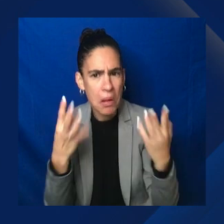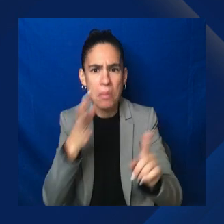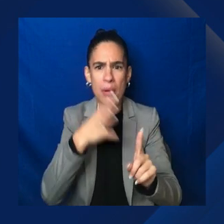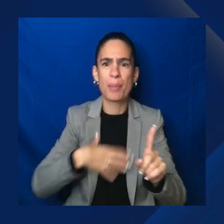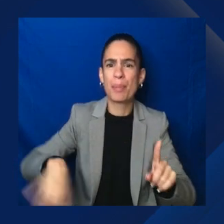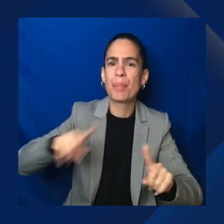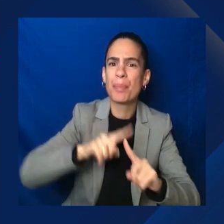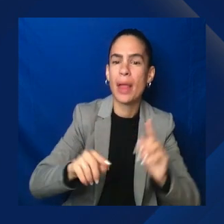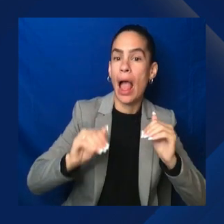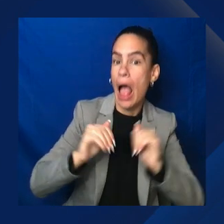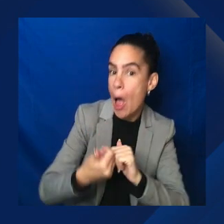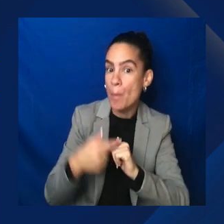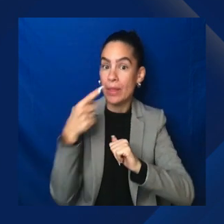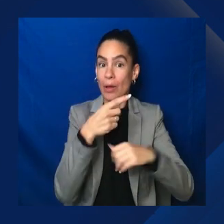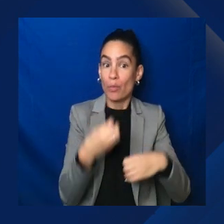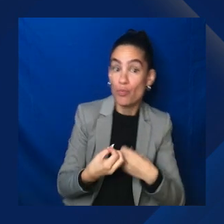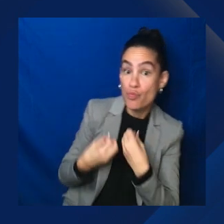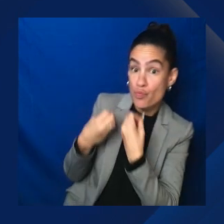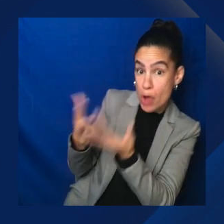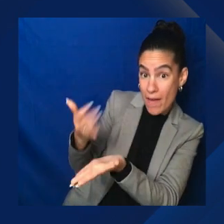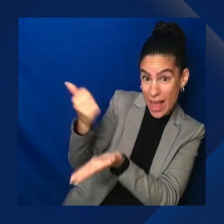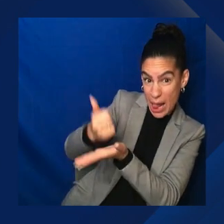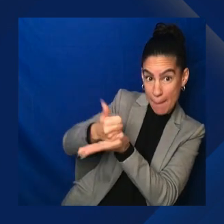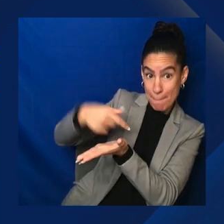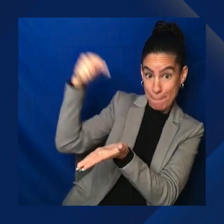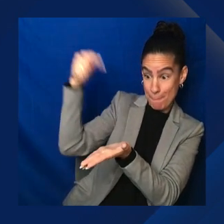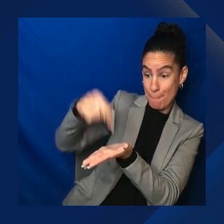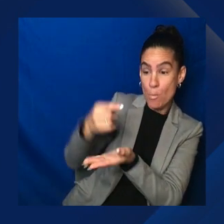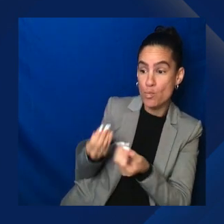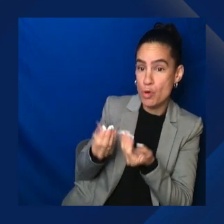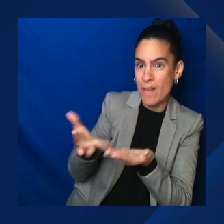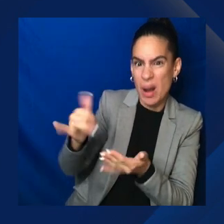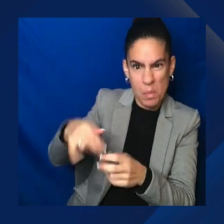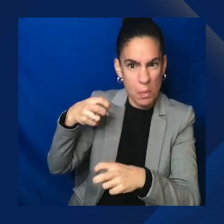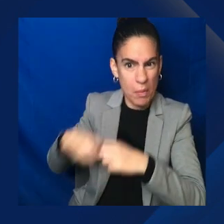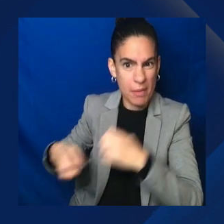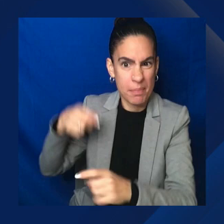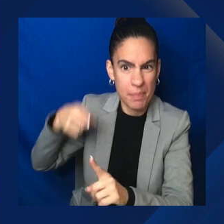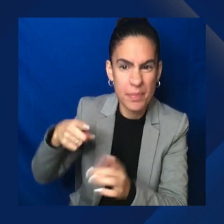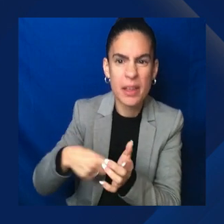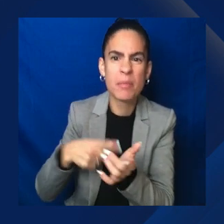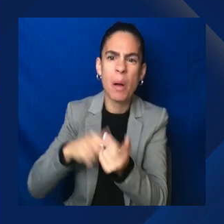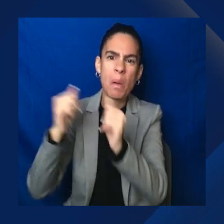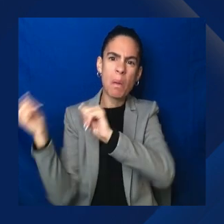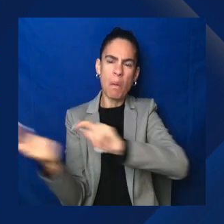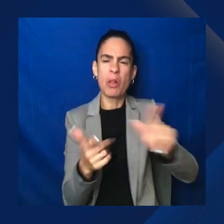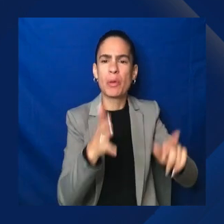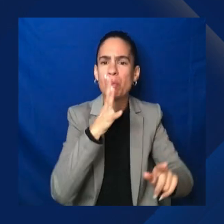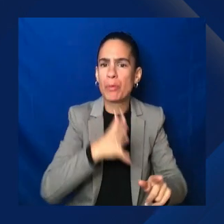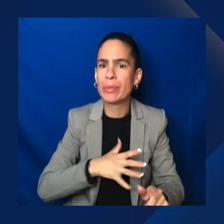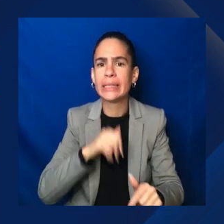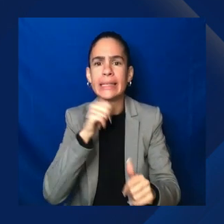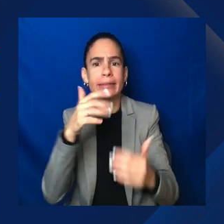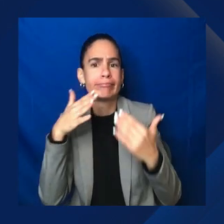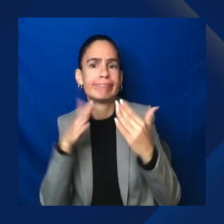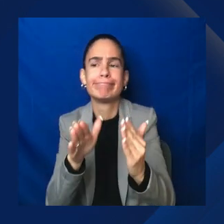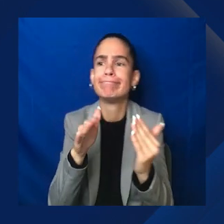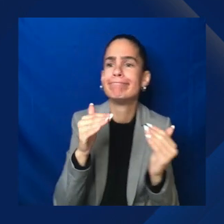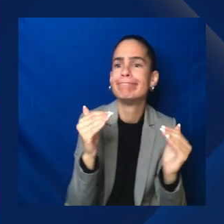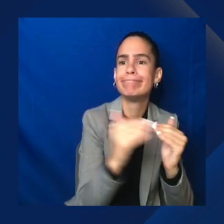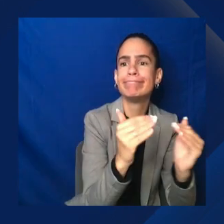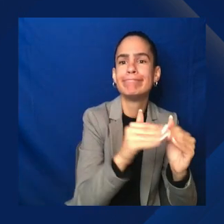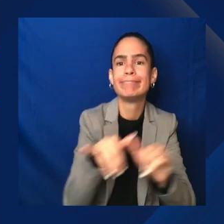can be the issue on whether all women are treated equally. Yeah. So it is, it sometimes it's about, are the resources in the healthcare